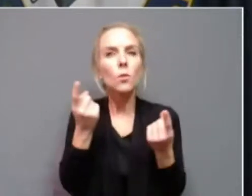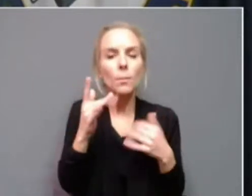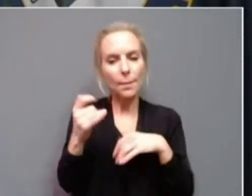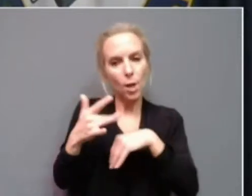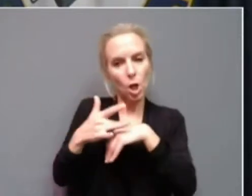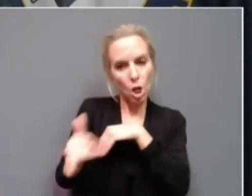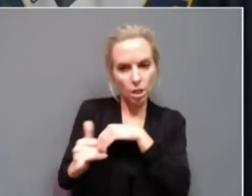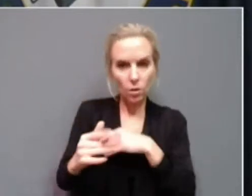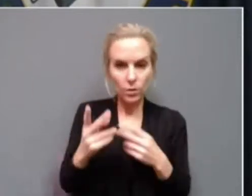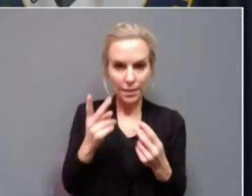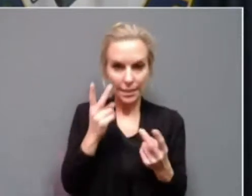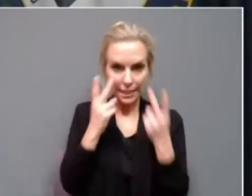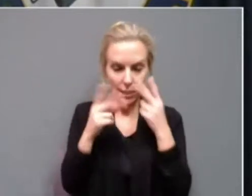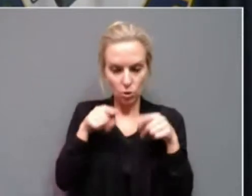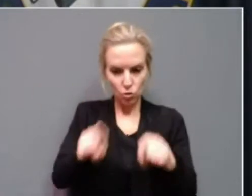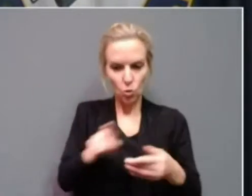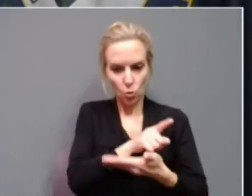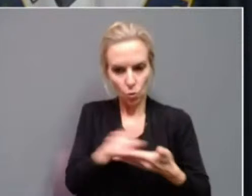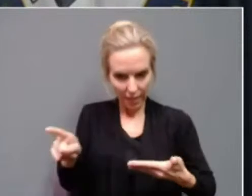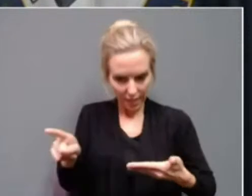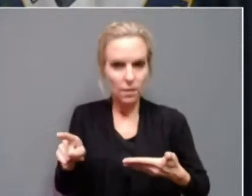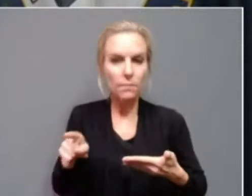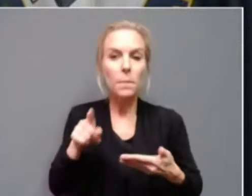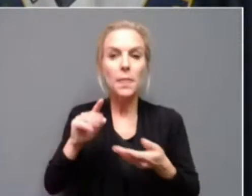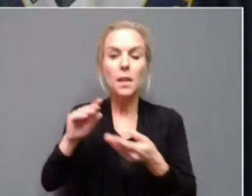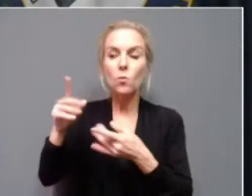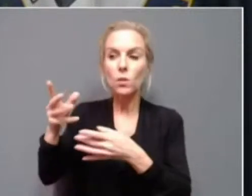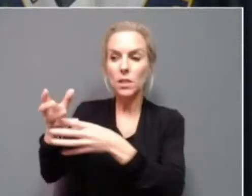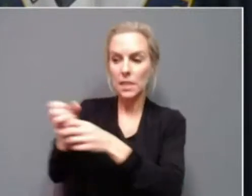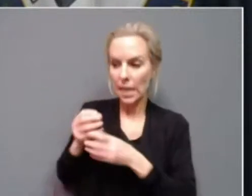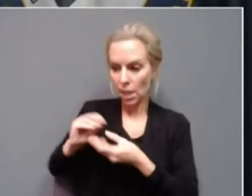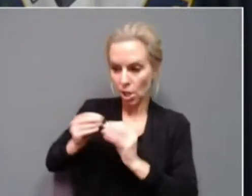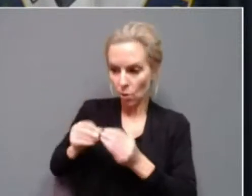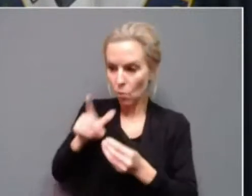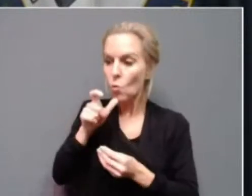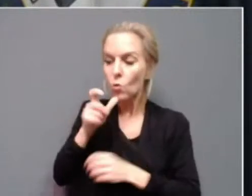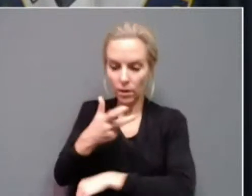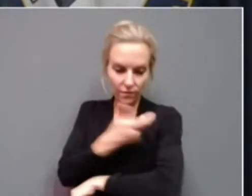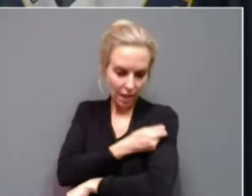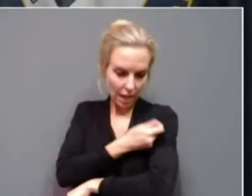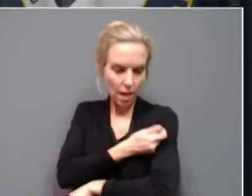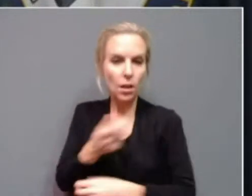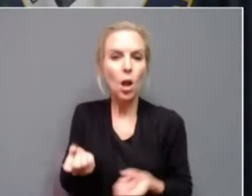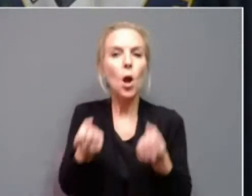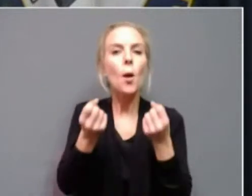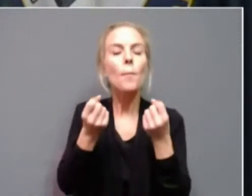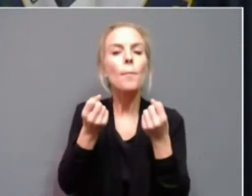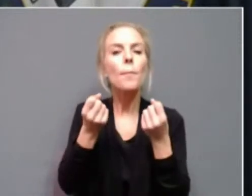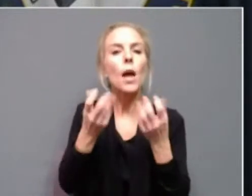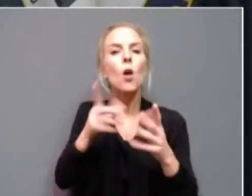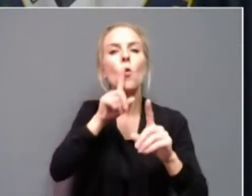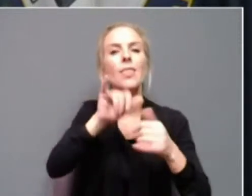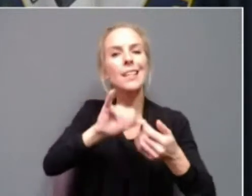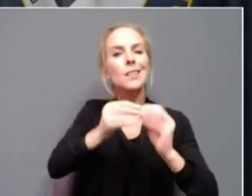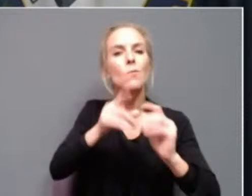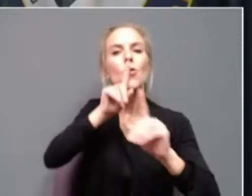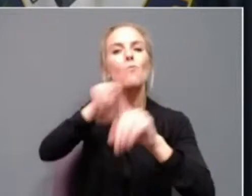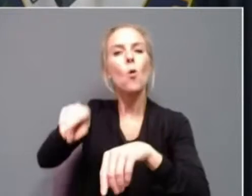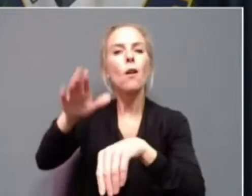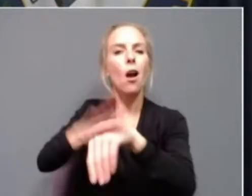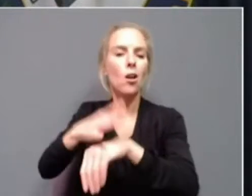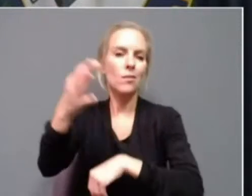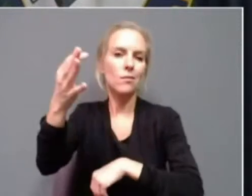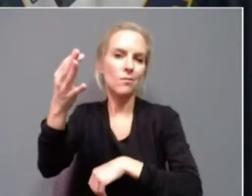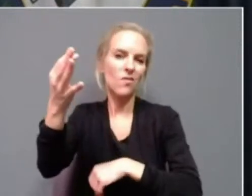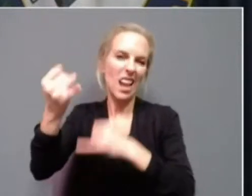we see during the week is we have numbers come in, and then a whole lot of them are reported at the very end of the week. So on Mondays or Tuesdays,